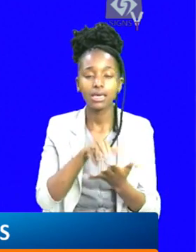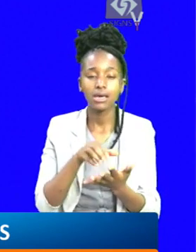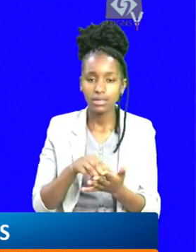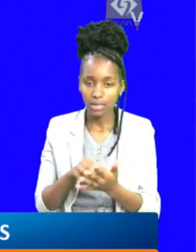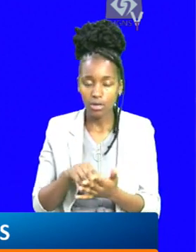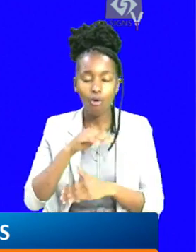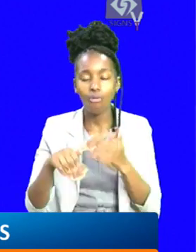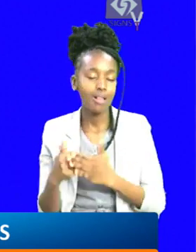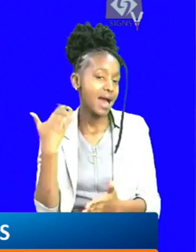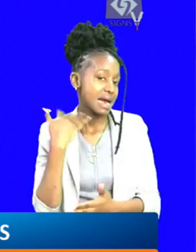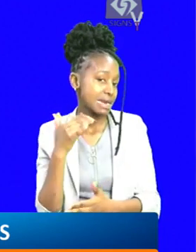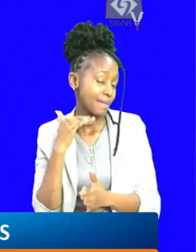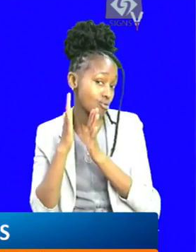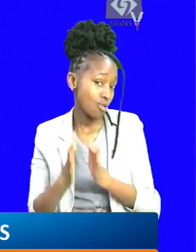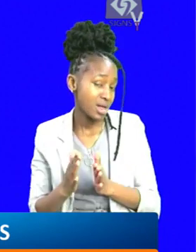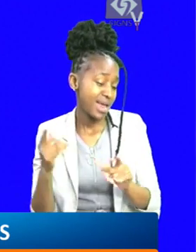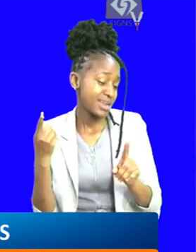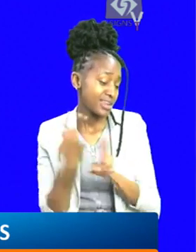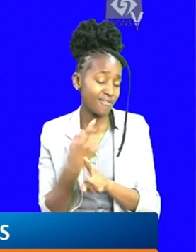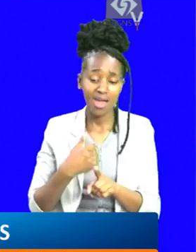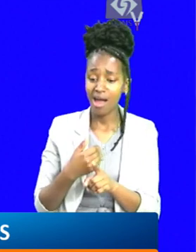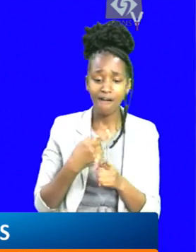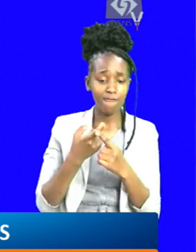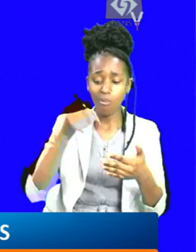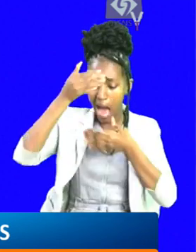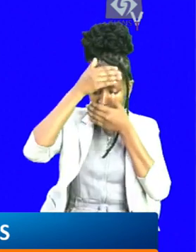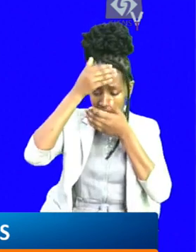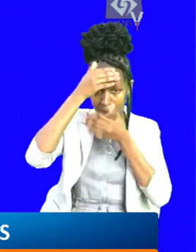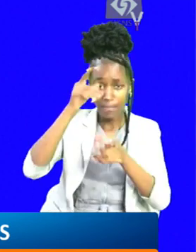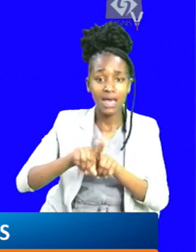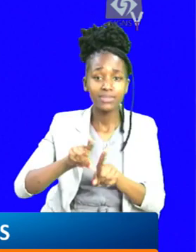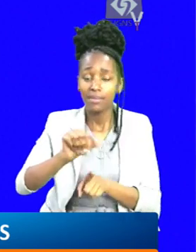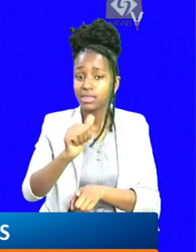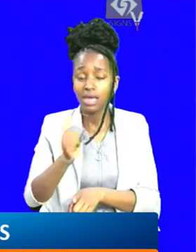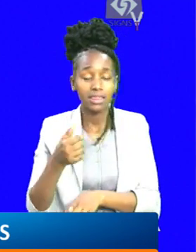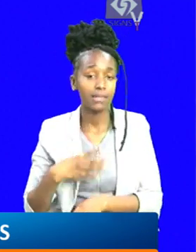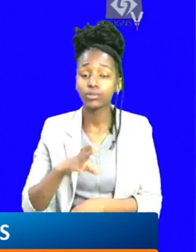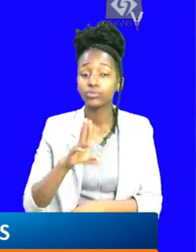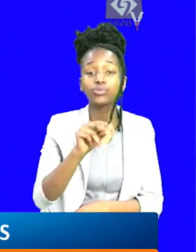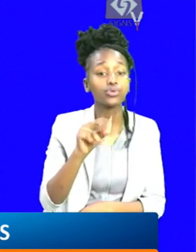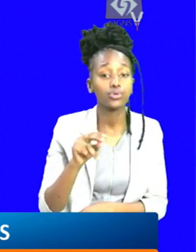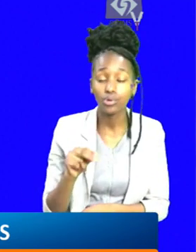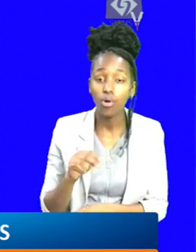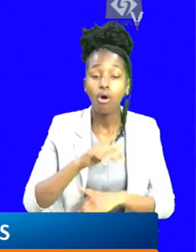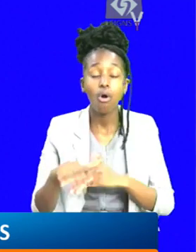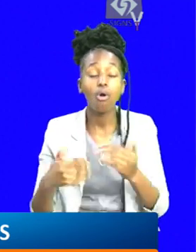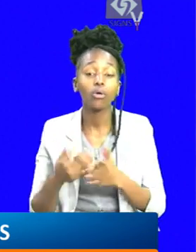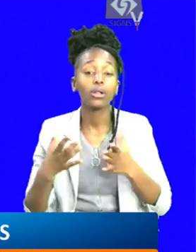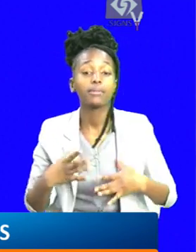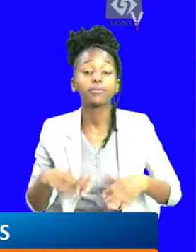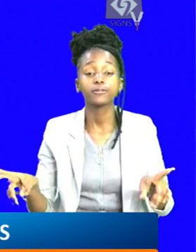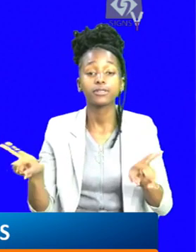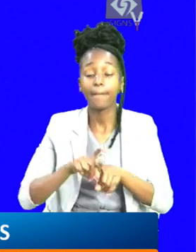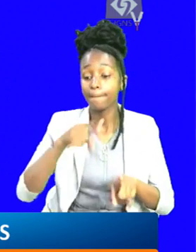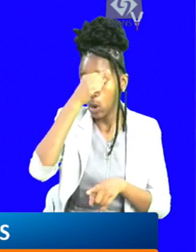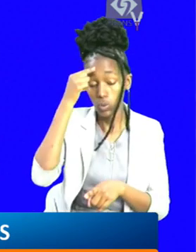"Oh, don't touch the men of God, don't touch, I don't know, the churches." Those people who are doing those things are